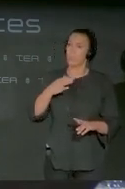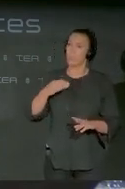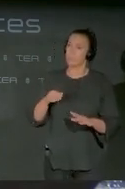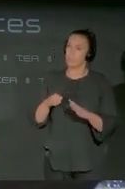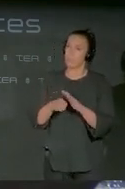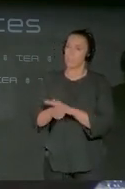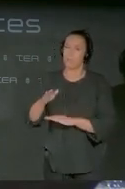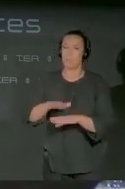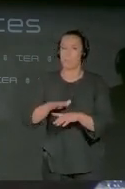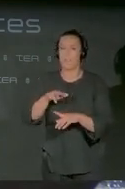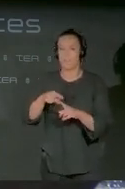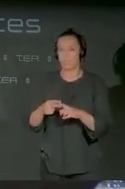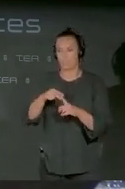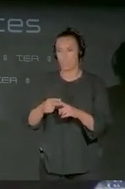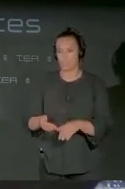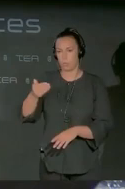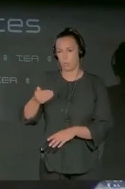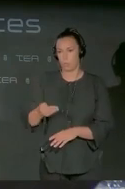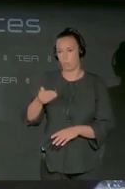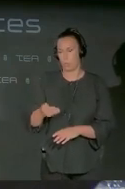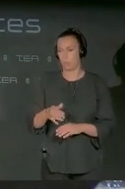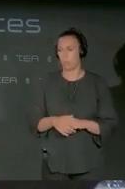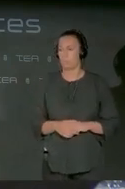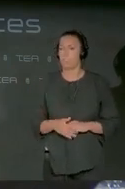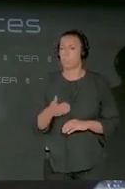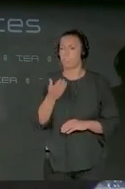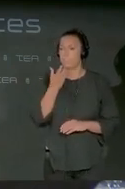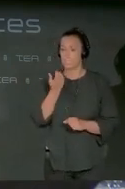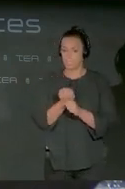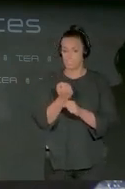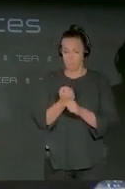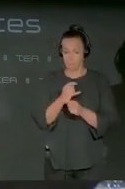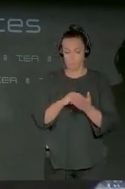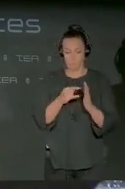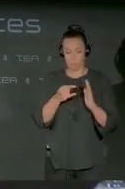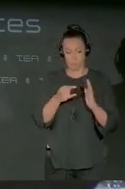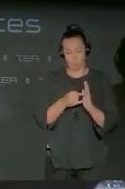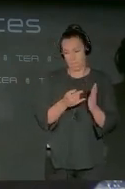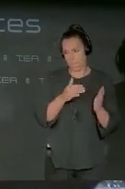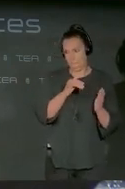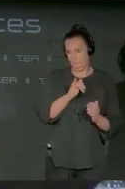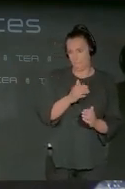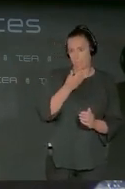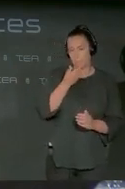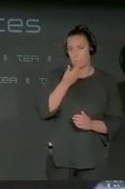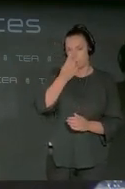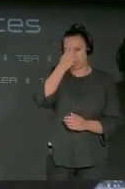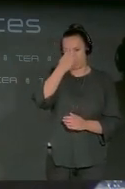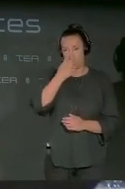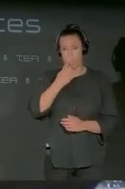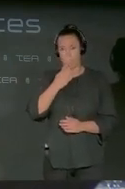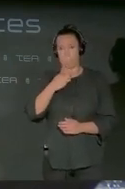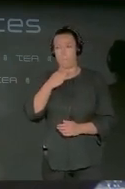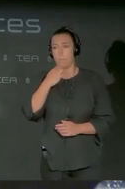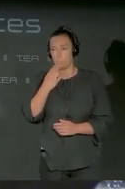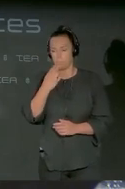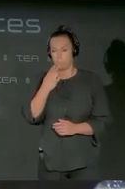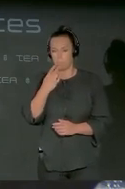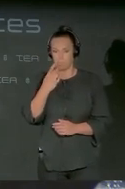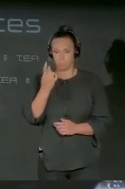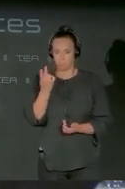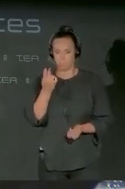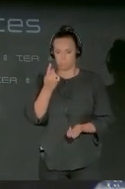such a novel technologies like voice interfaces that they are too risky to invest by the private funding. Being that the content itself